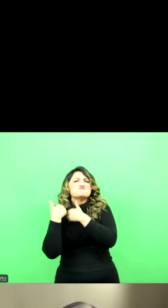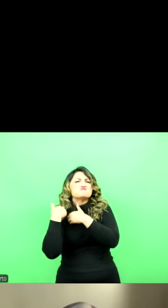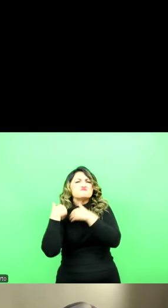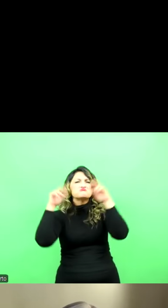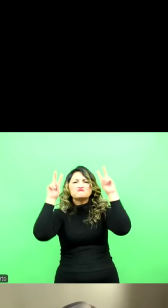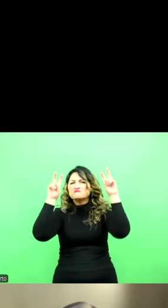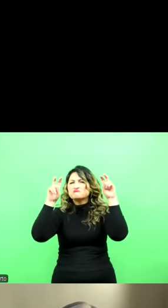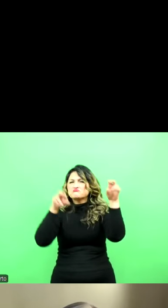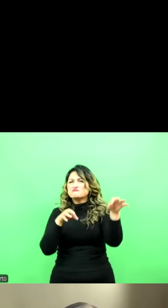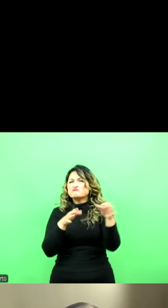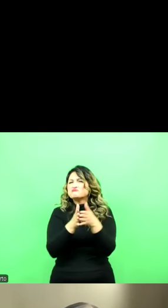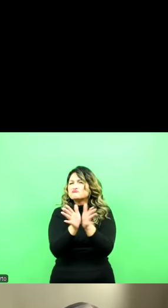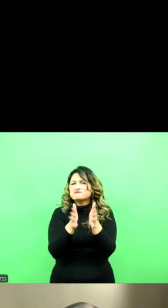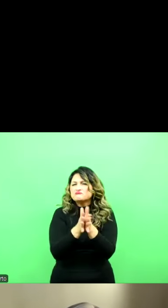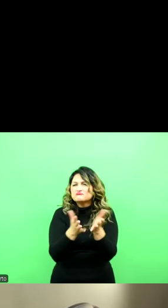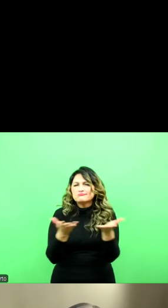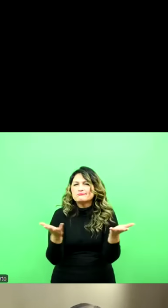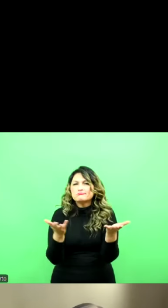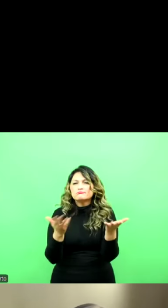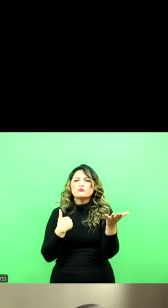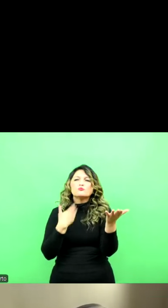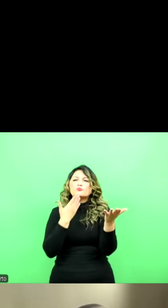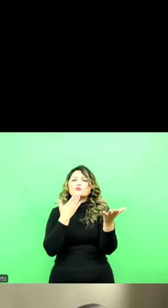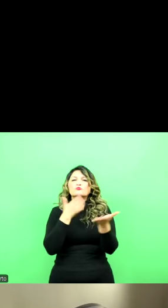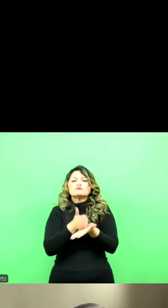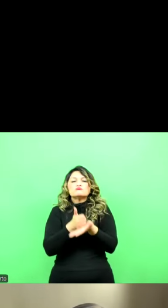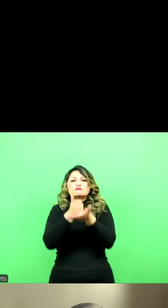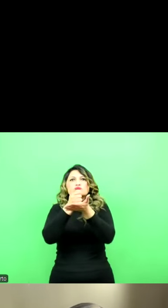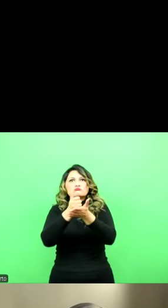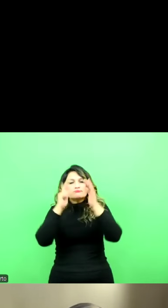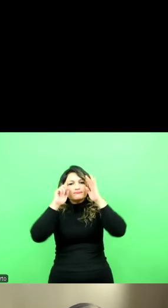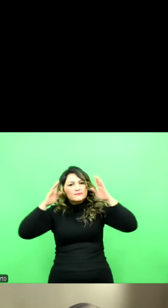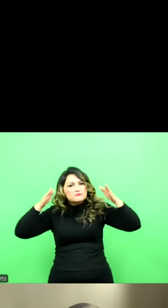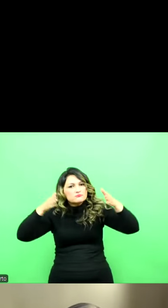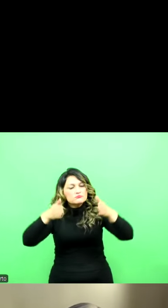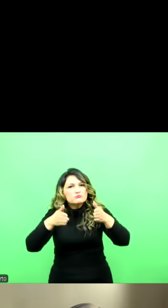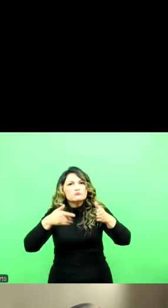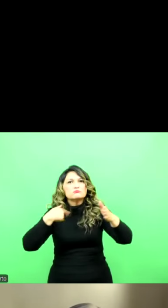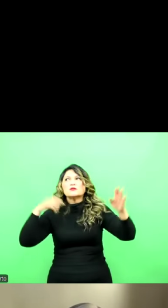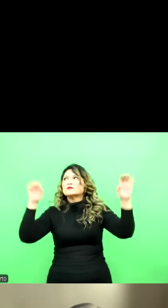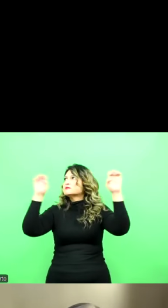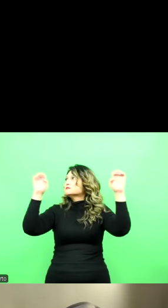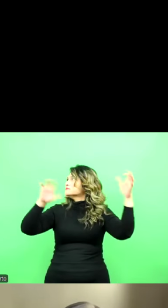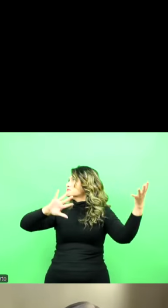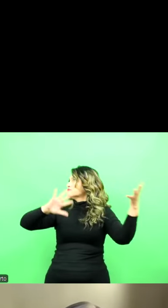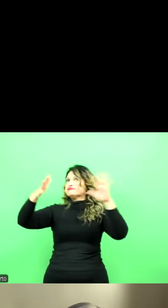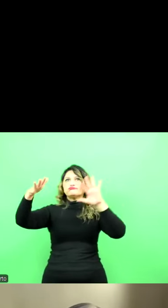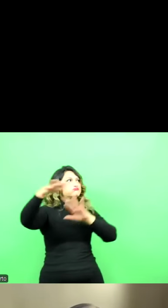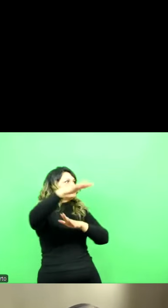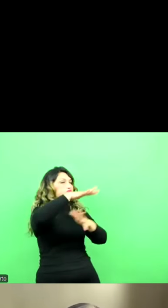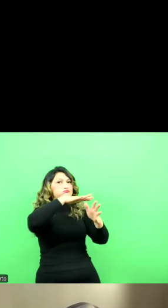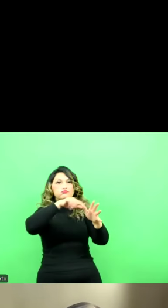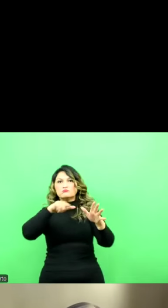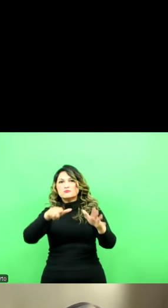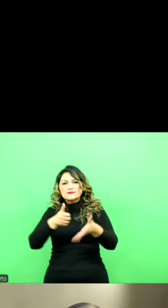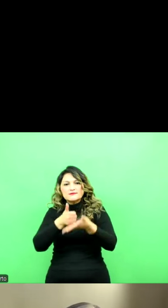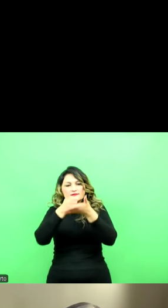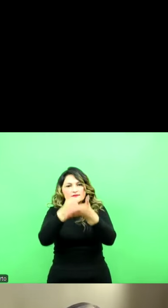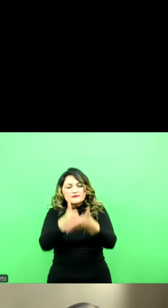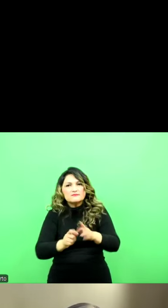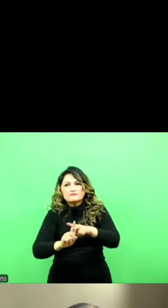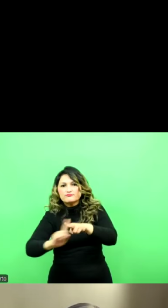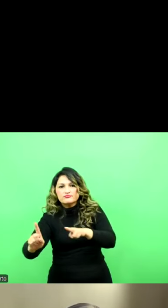disaster impacts and also recovery. And like Dr. Huda had pointed out, really address the positive